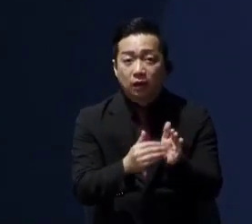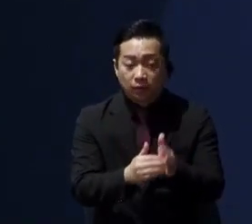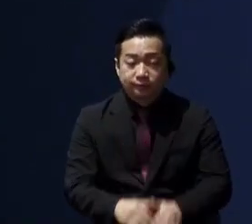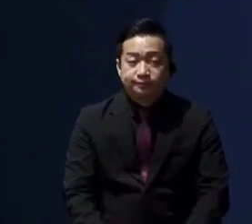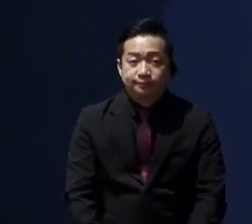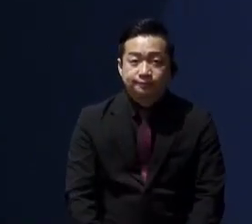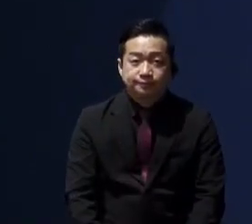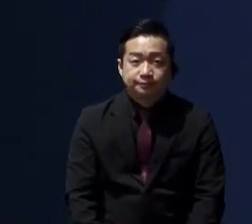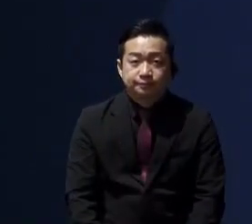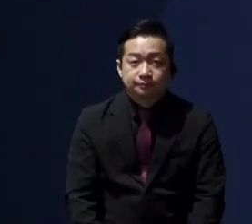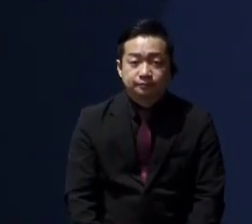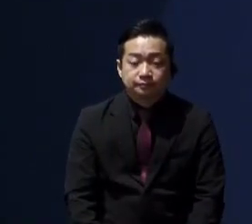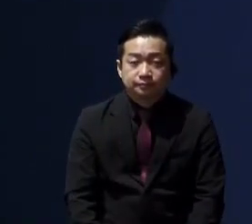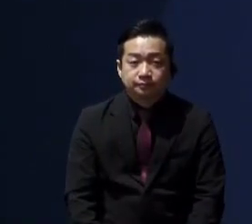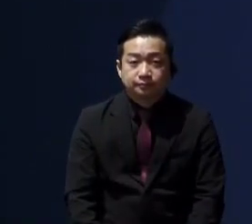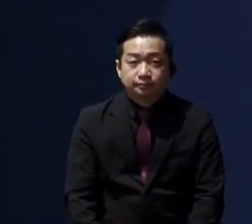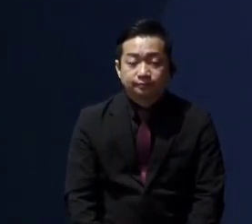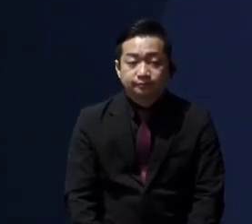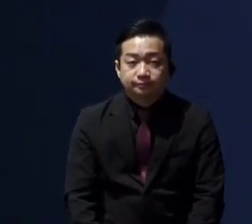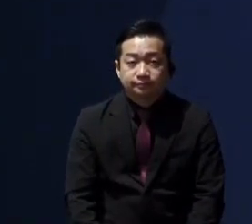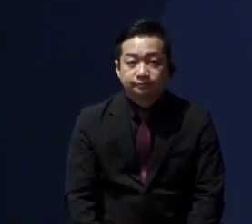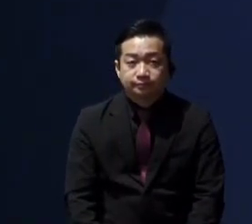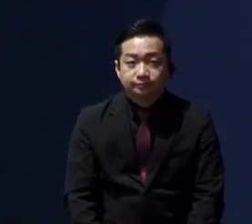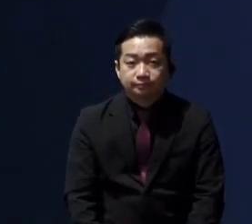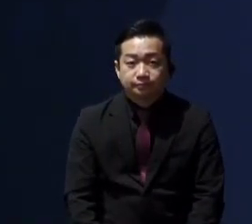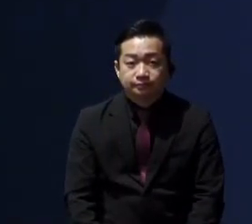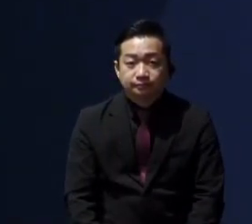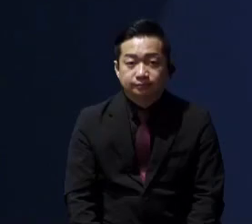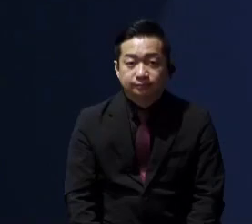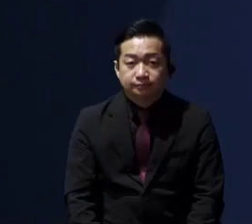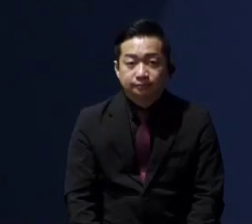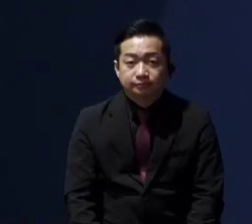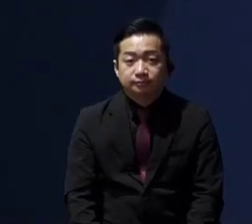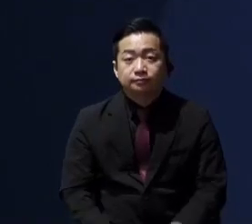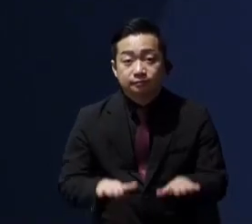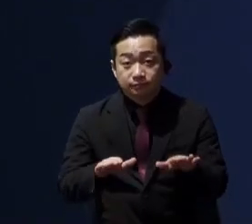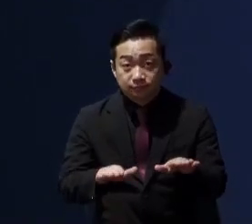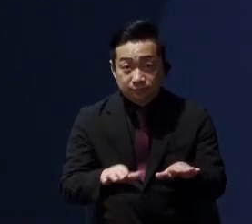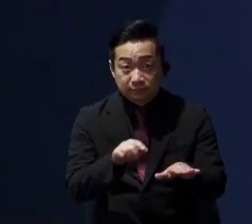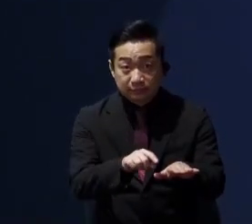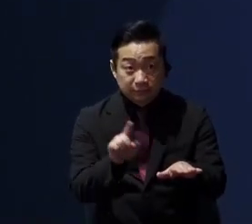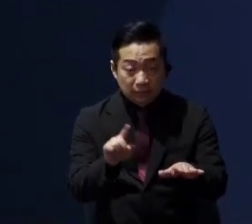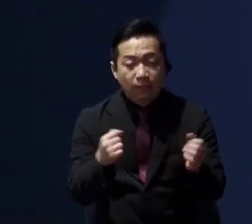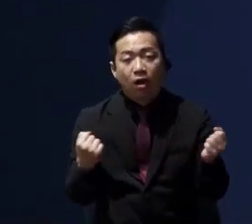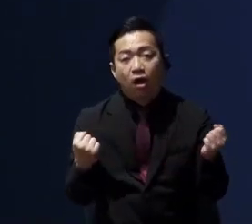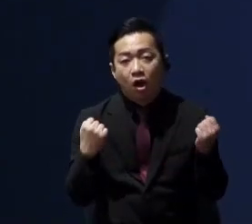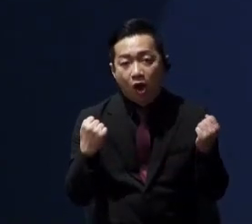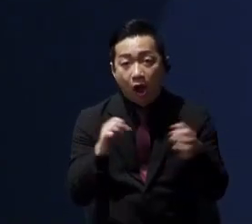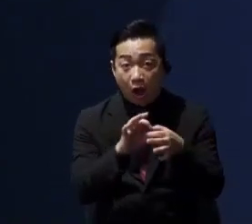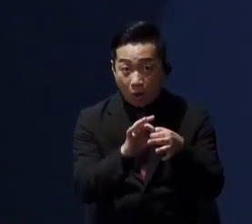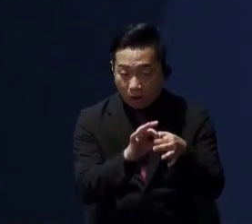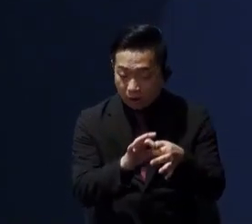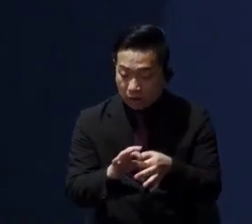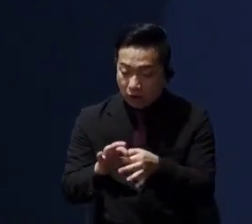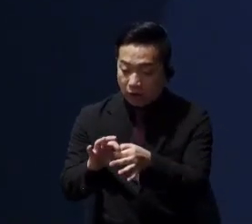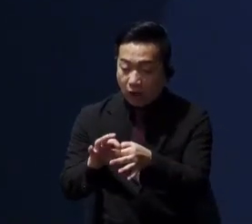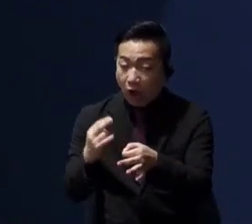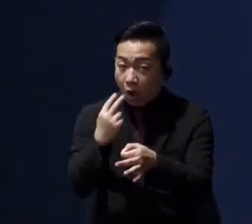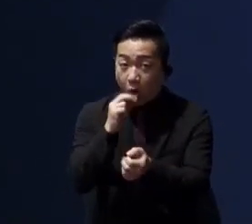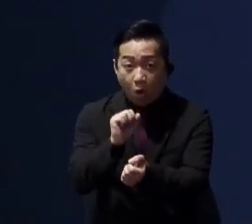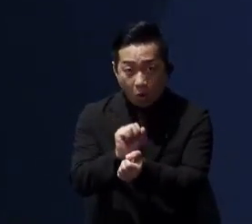regarding the burden of mental health problems and attributable to air pollution, and we calculated population attributable